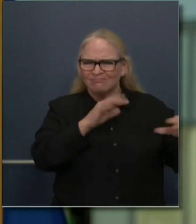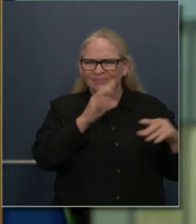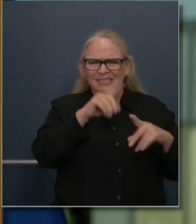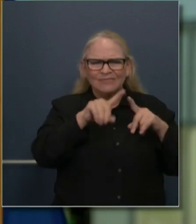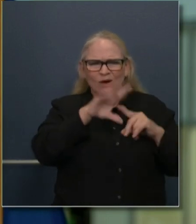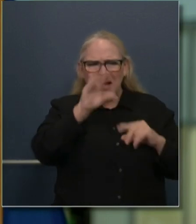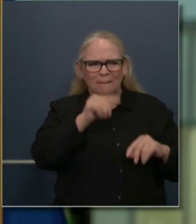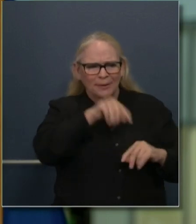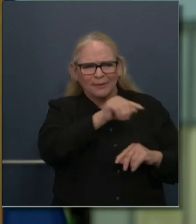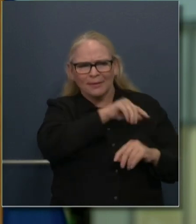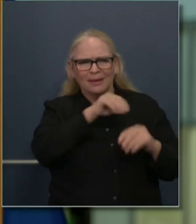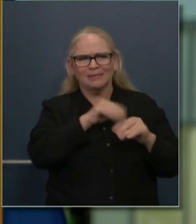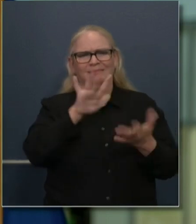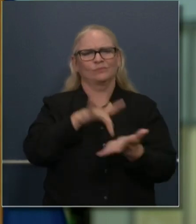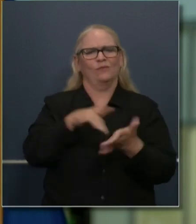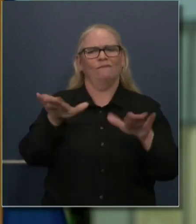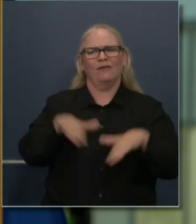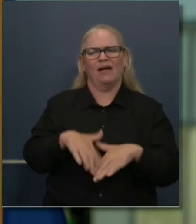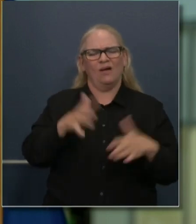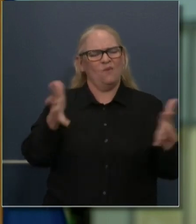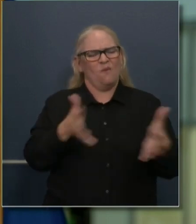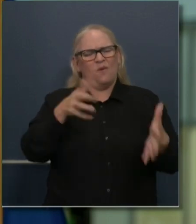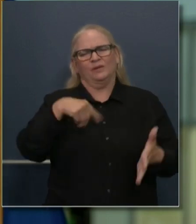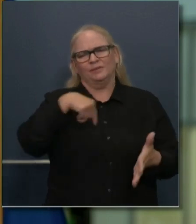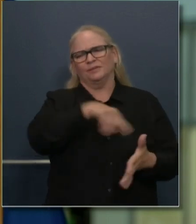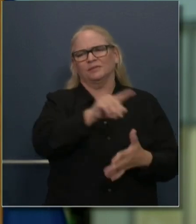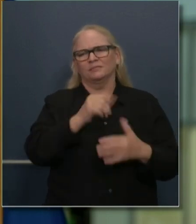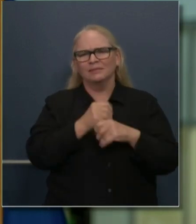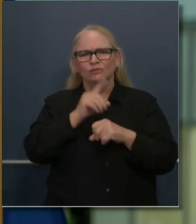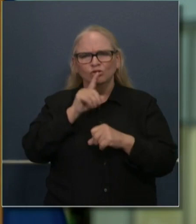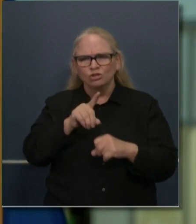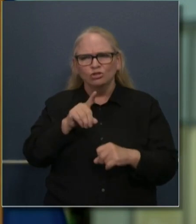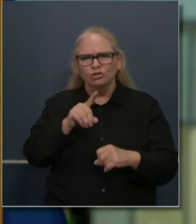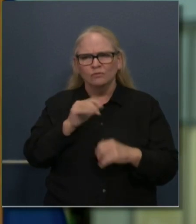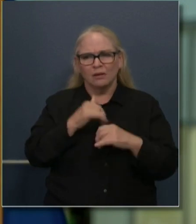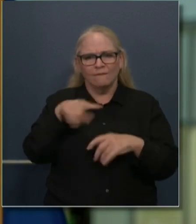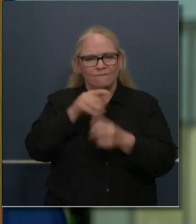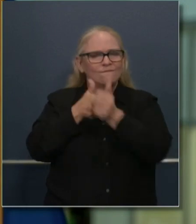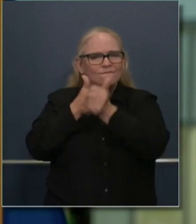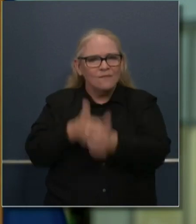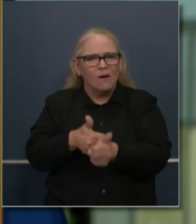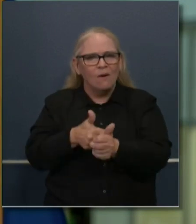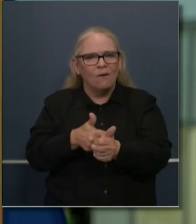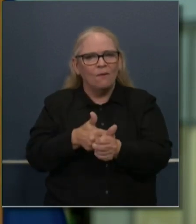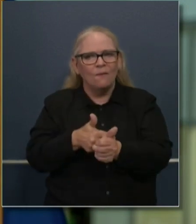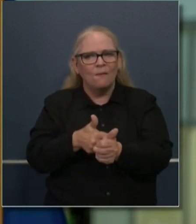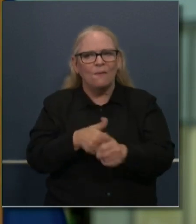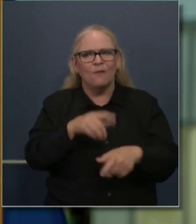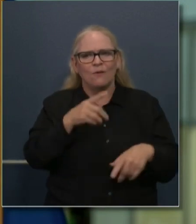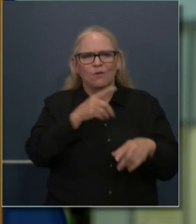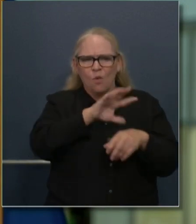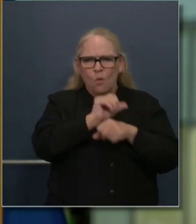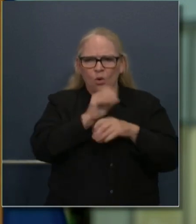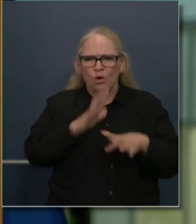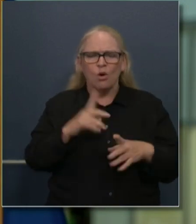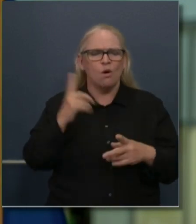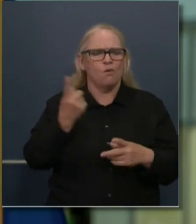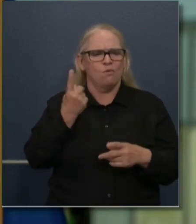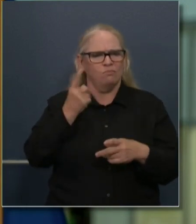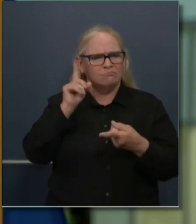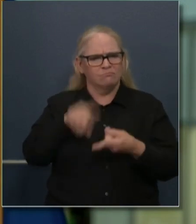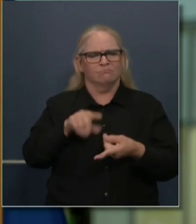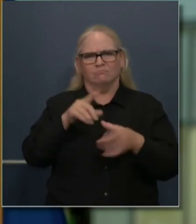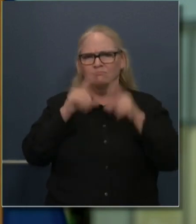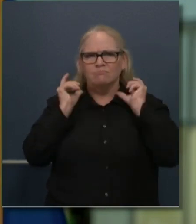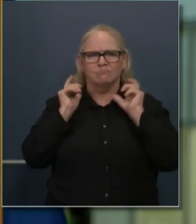done today, working with our local partners to ensure that that number starts to come down all throughout the state. As it